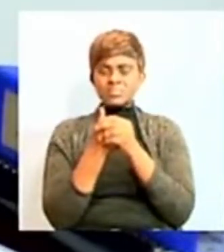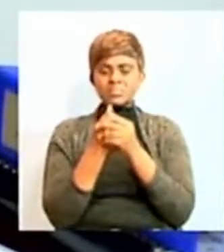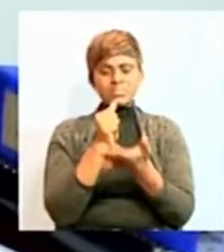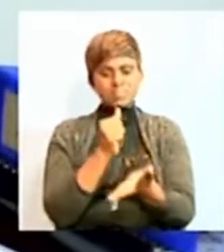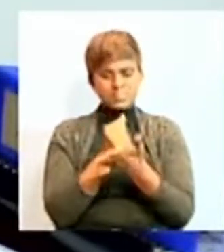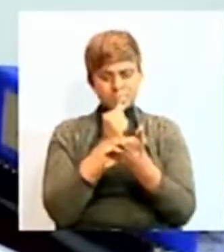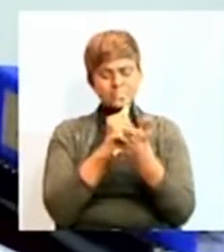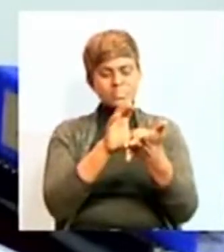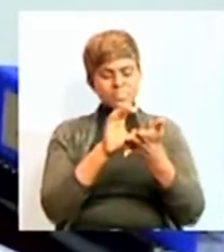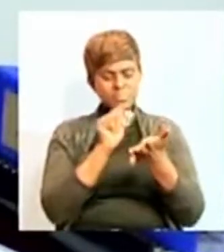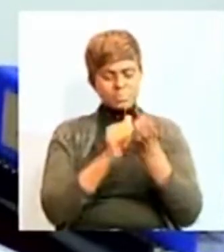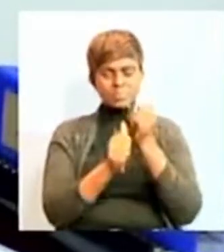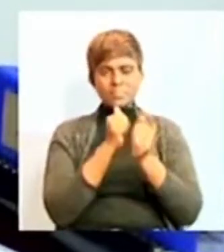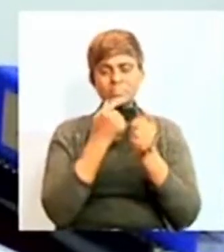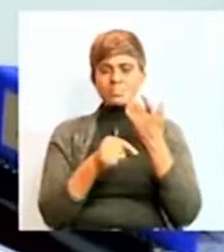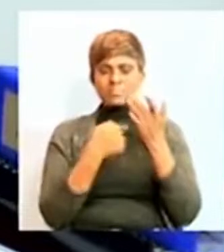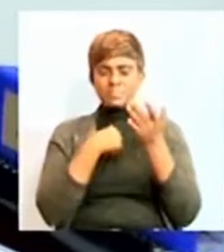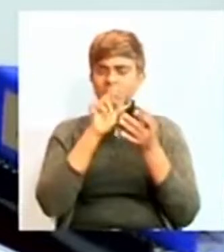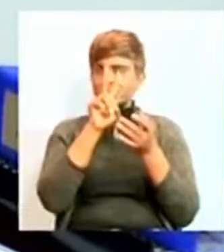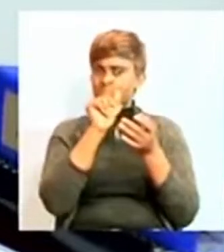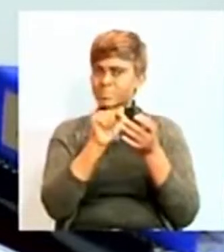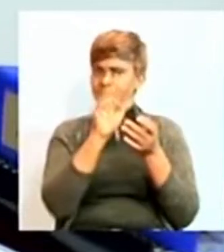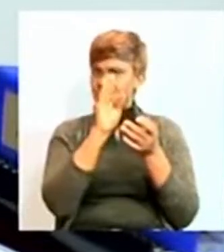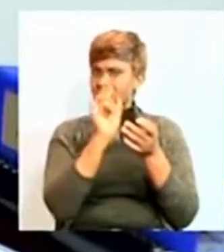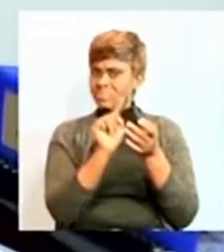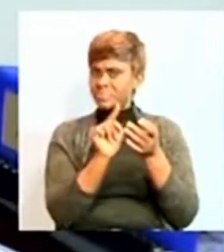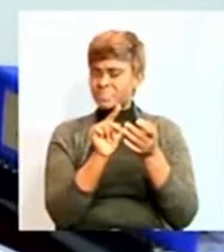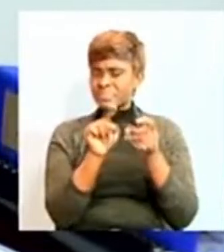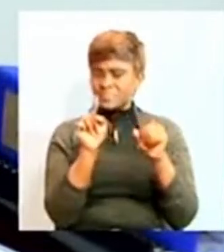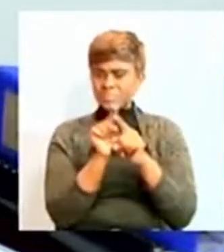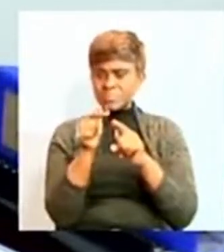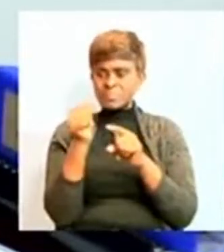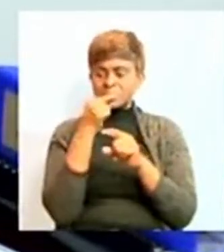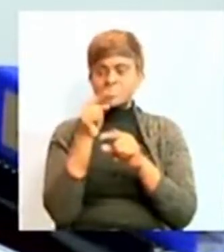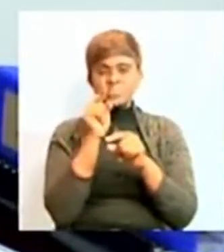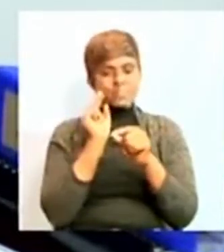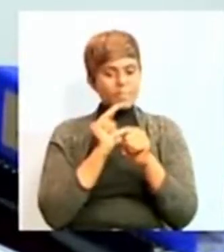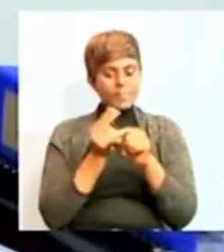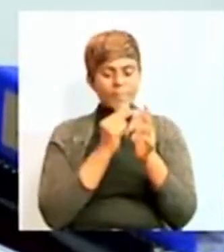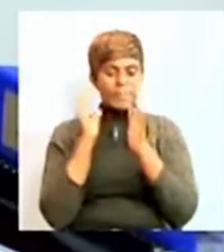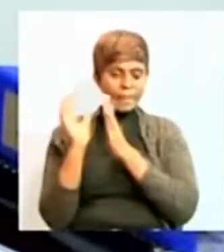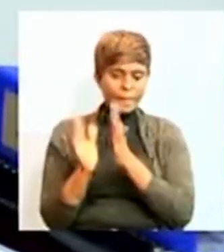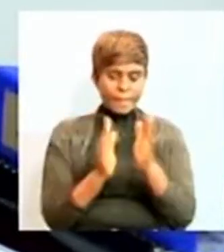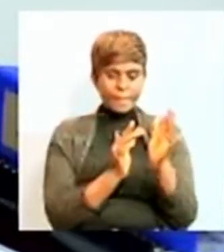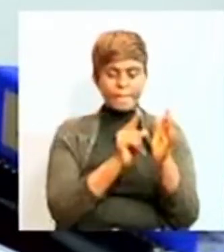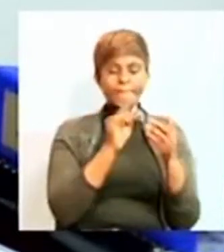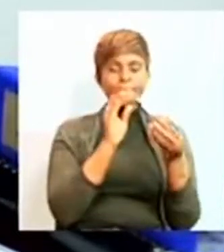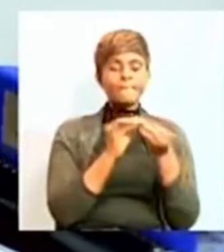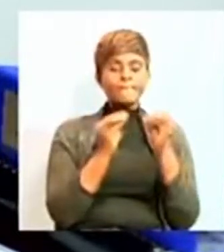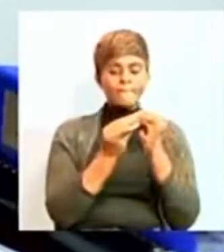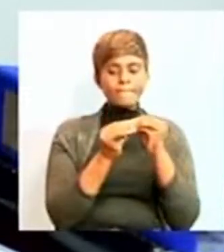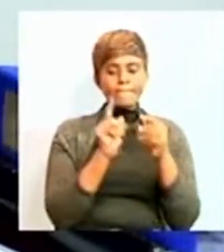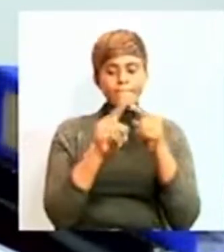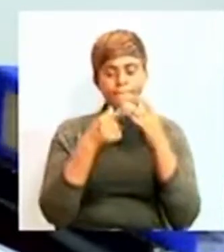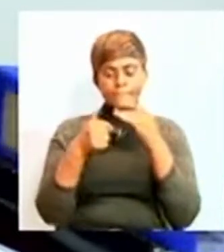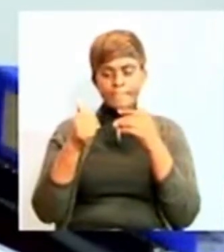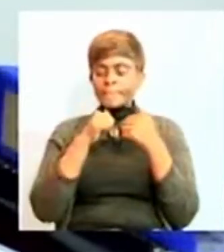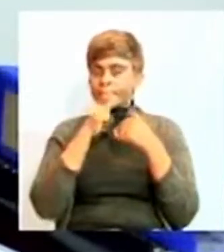liquidate a debt which stands at 2.7 and you're saying we plan on this figure, yet you have